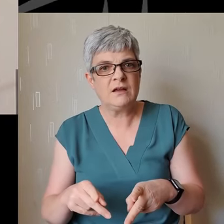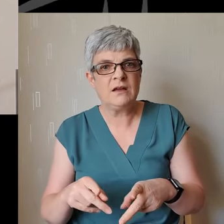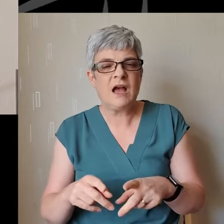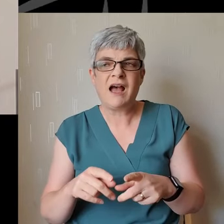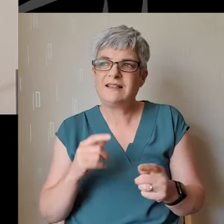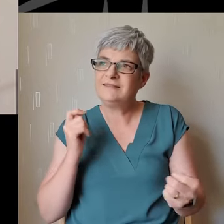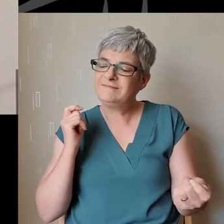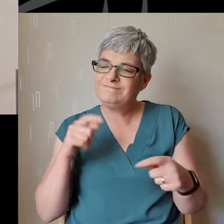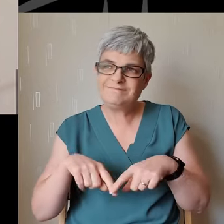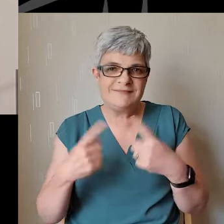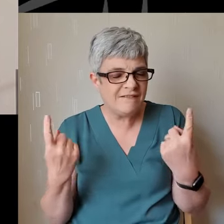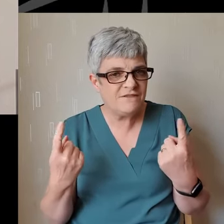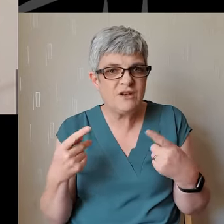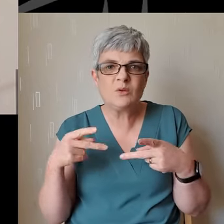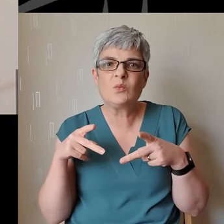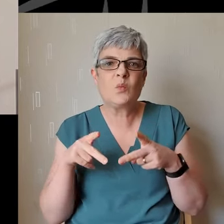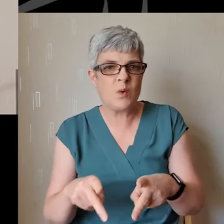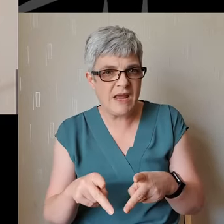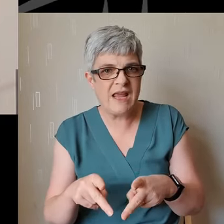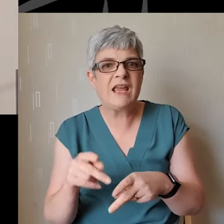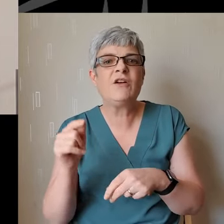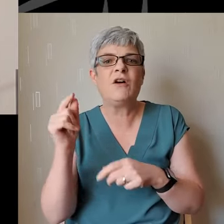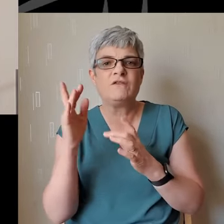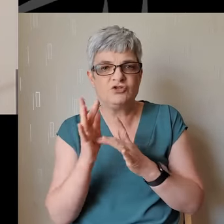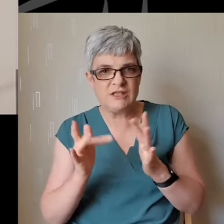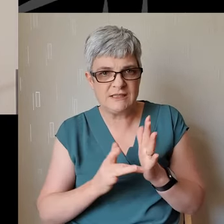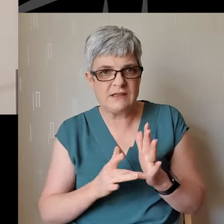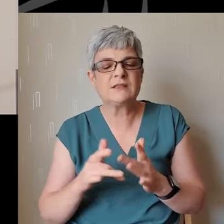alternative, a Jesus way of life and living.